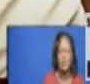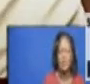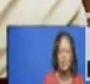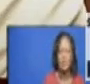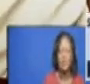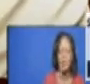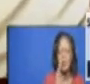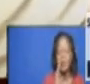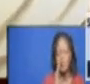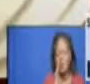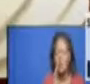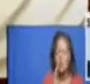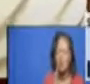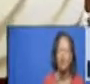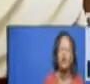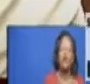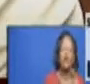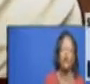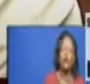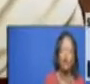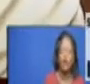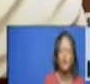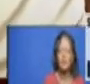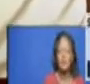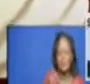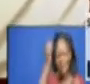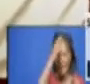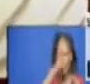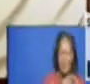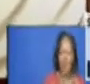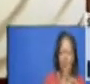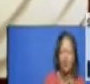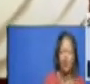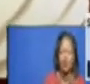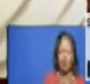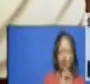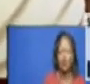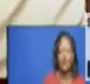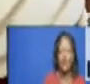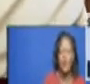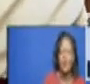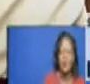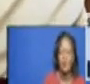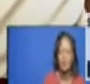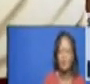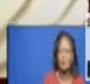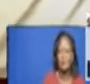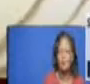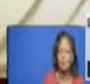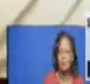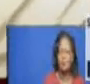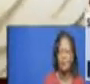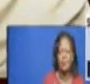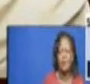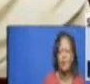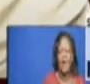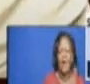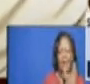and then I joined law school for 1 year at Atuda Jackson. And